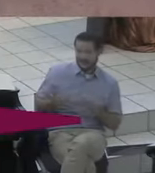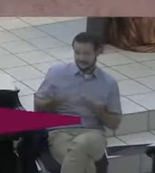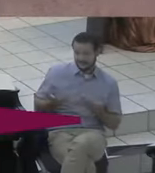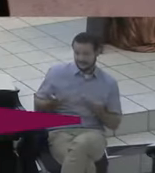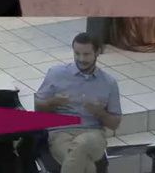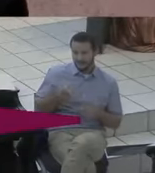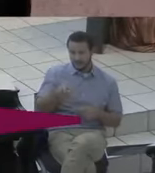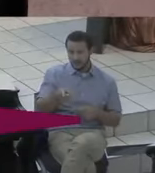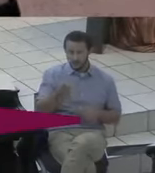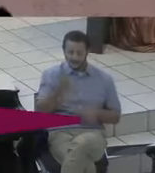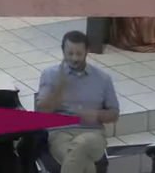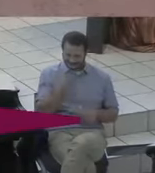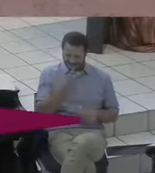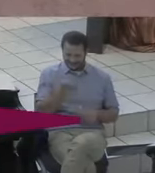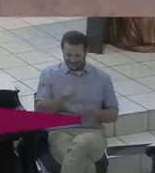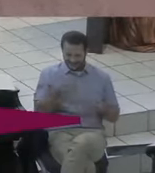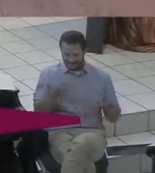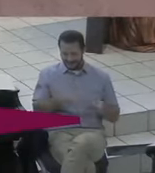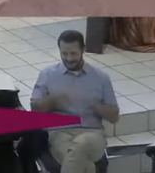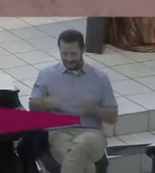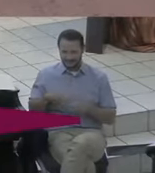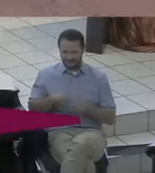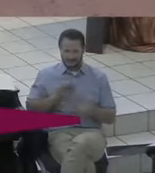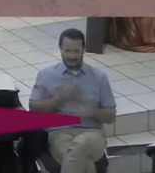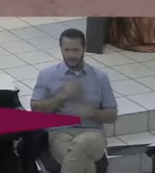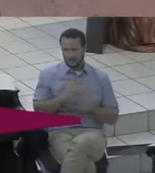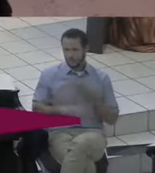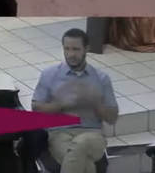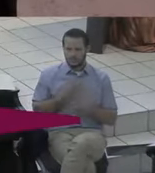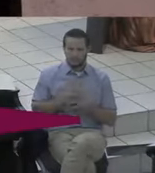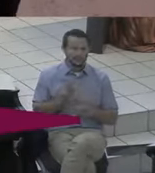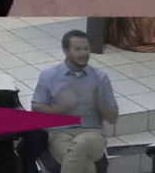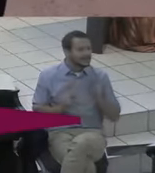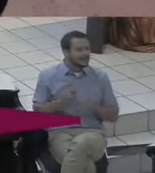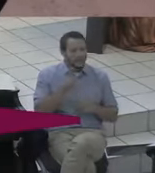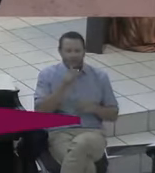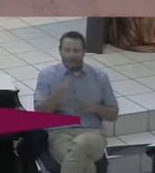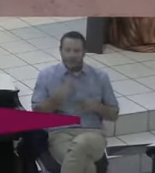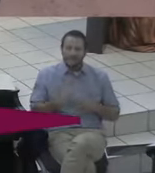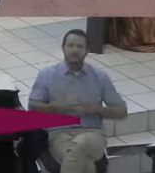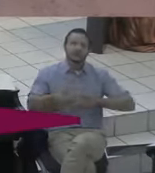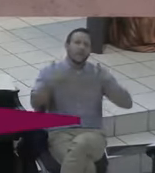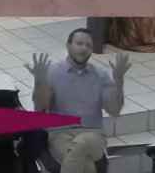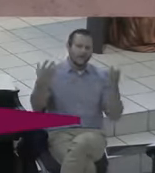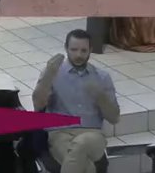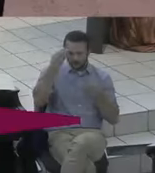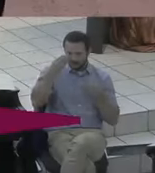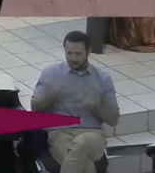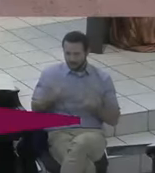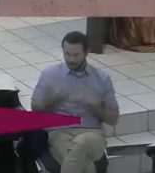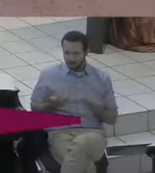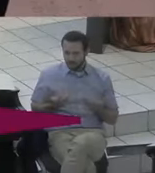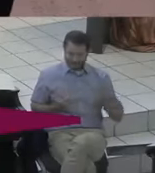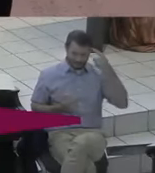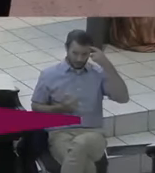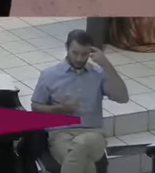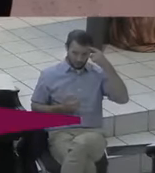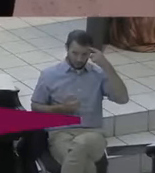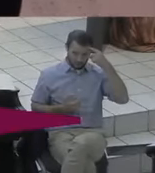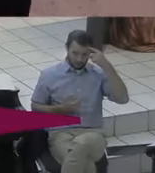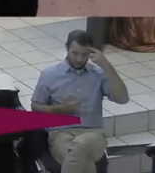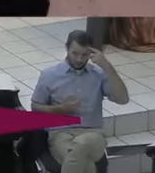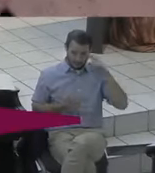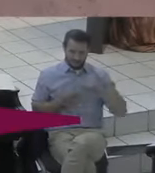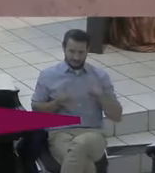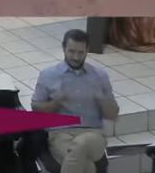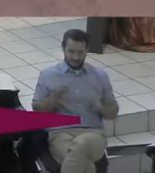we see that played out in our world today. People who have so much information up here and